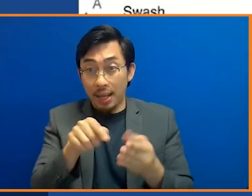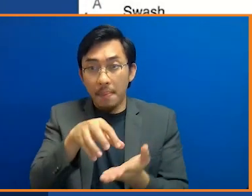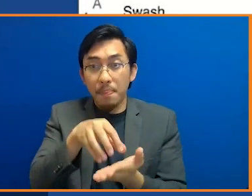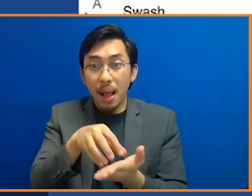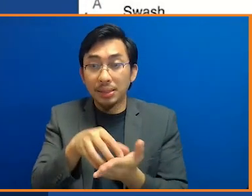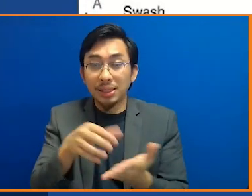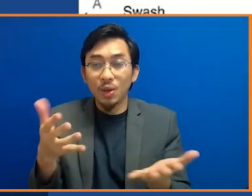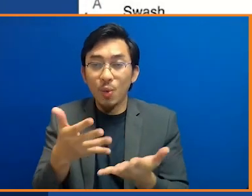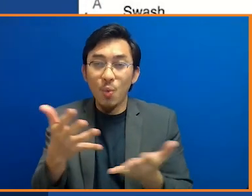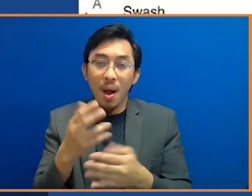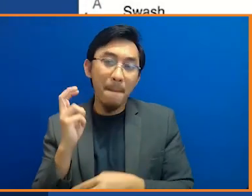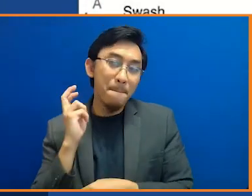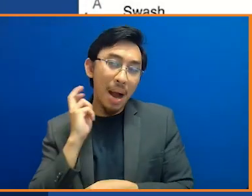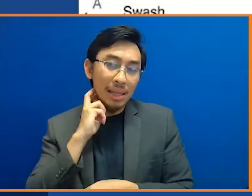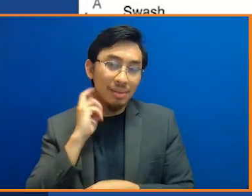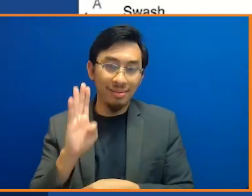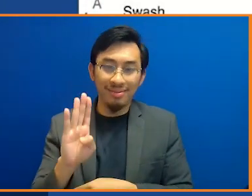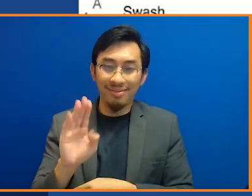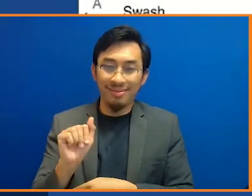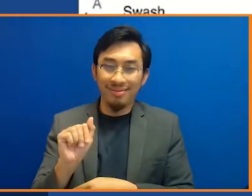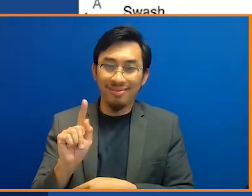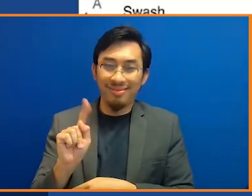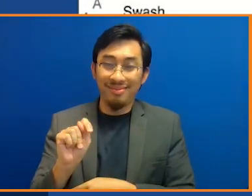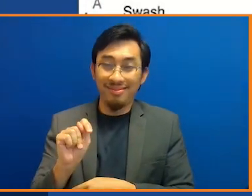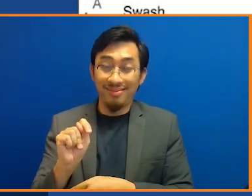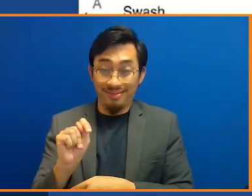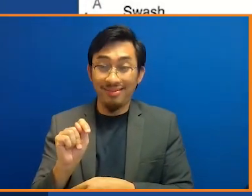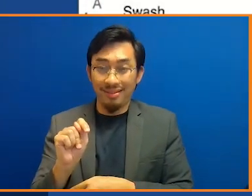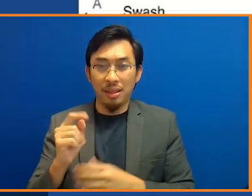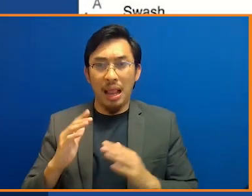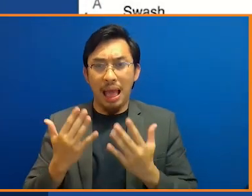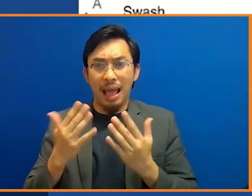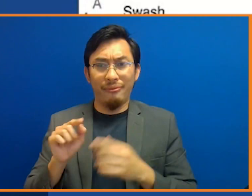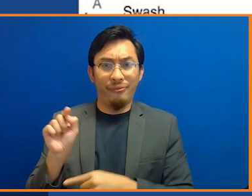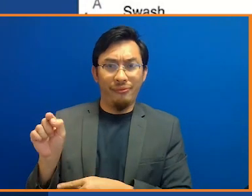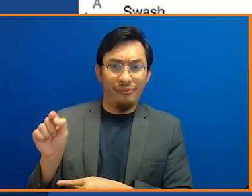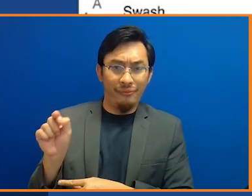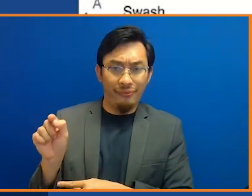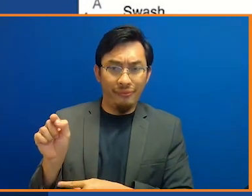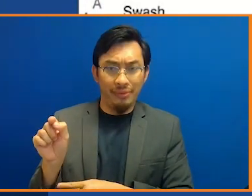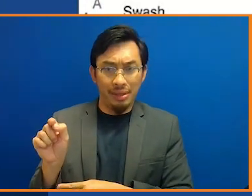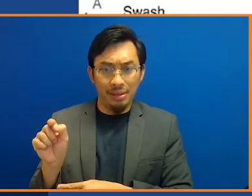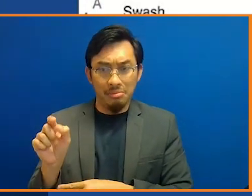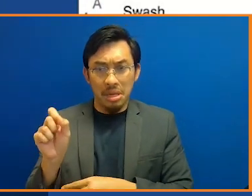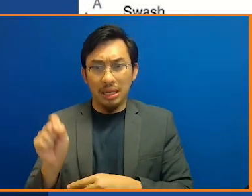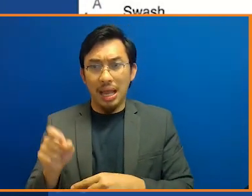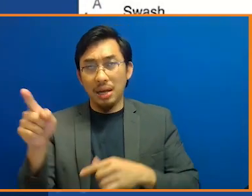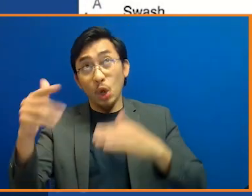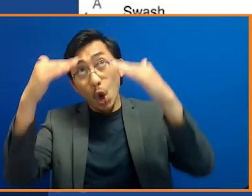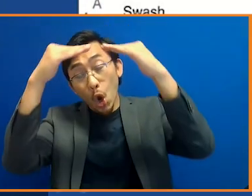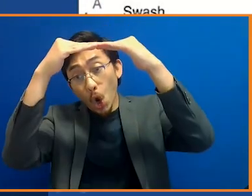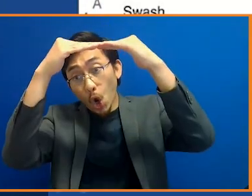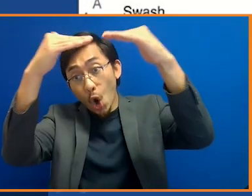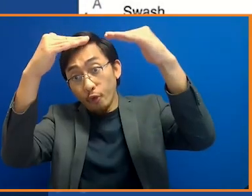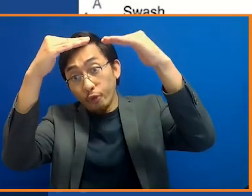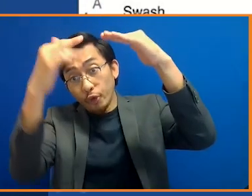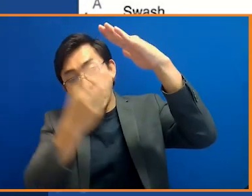used as a place for bats to live in. So they're actually